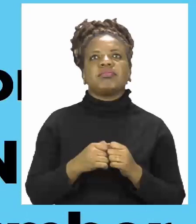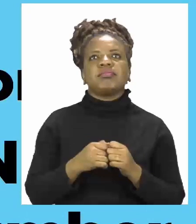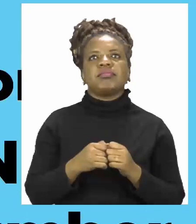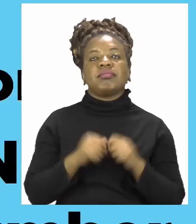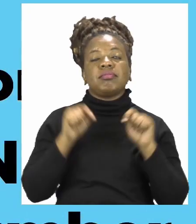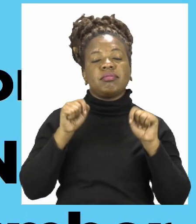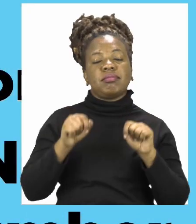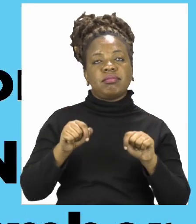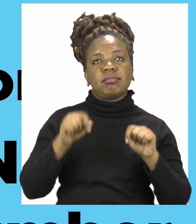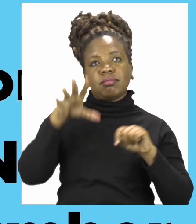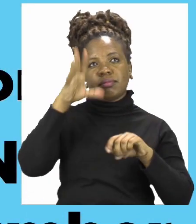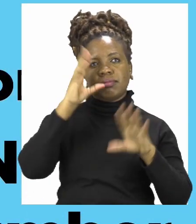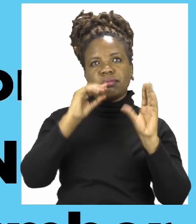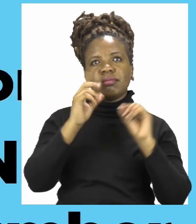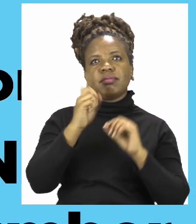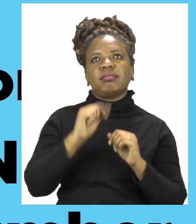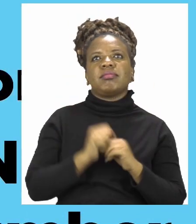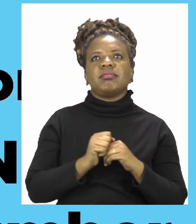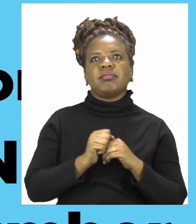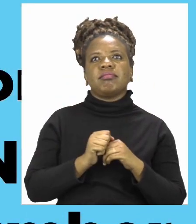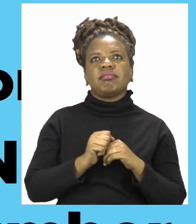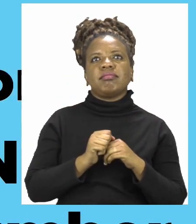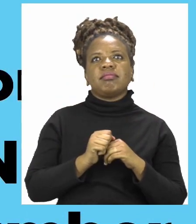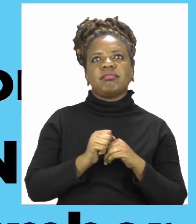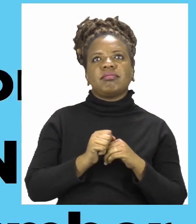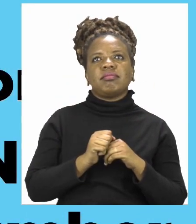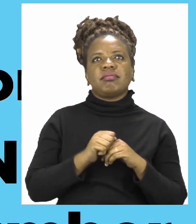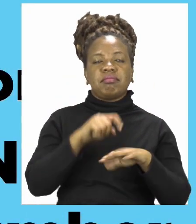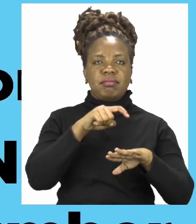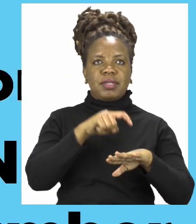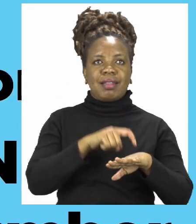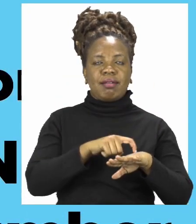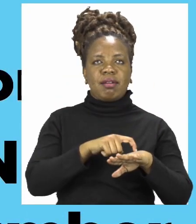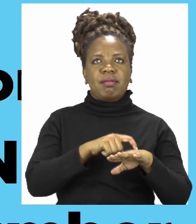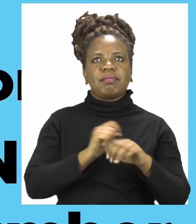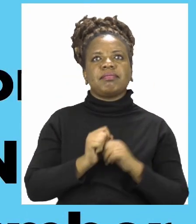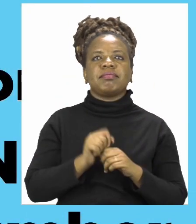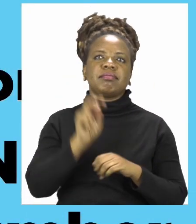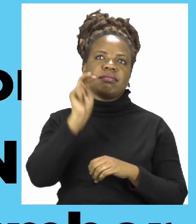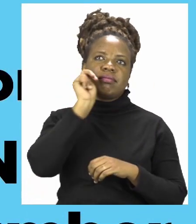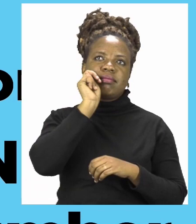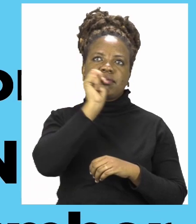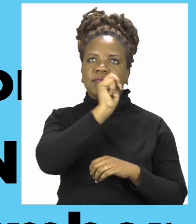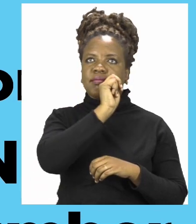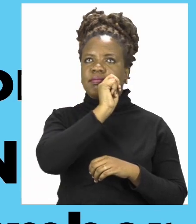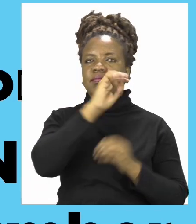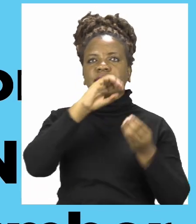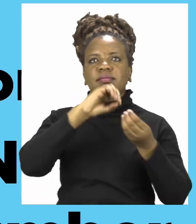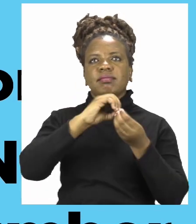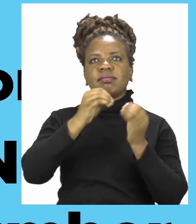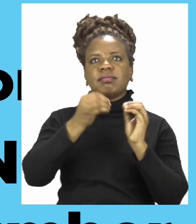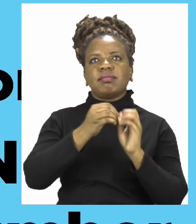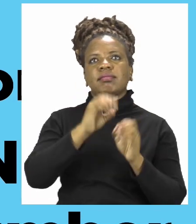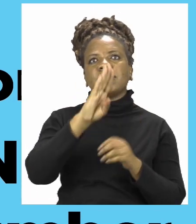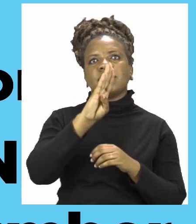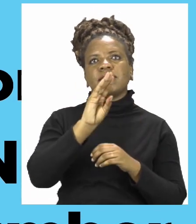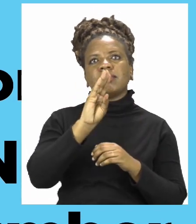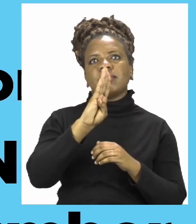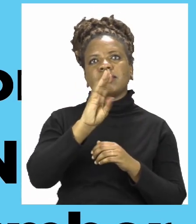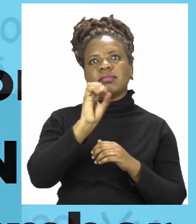lesson, we will be talking about time, nouns, and number